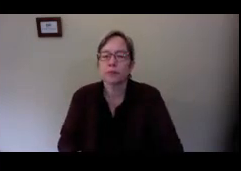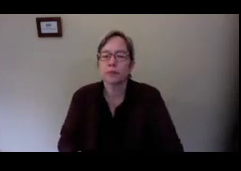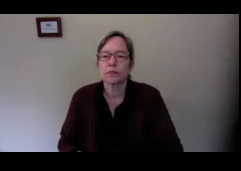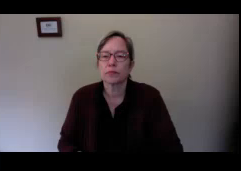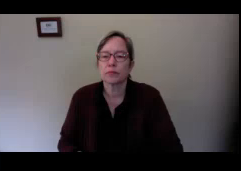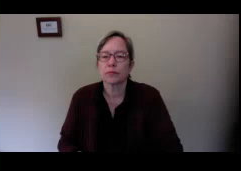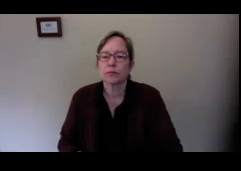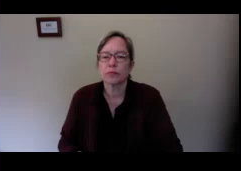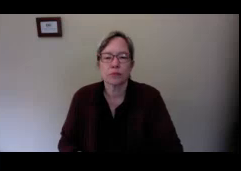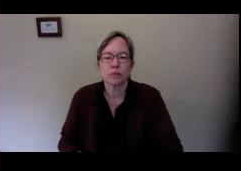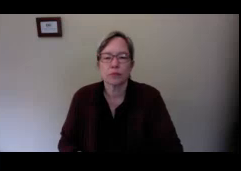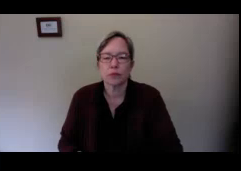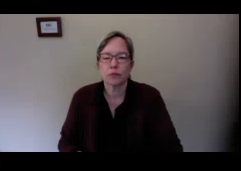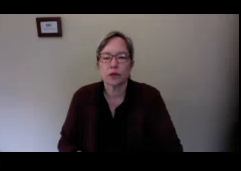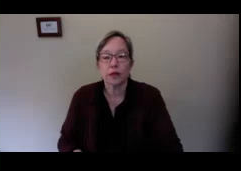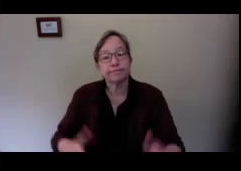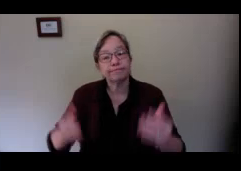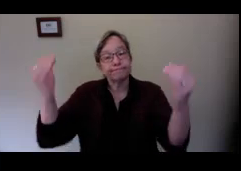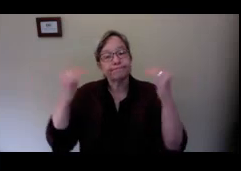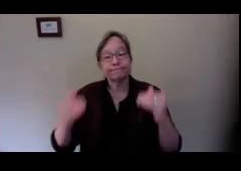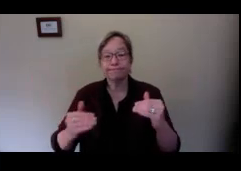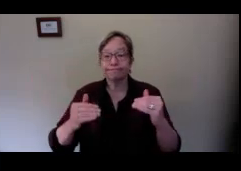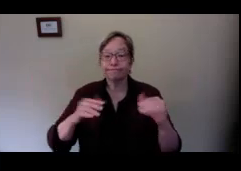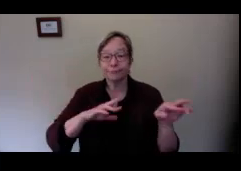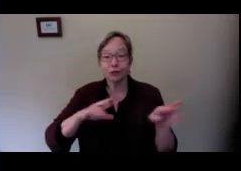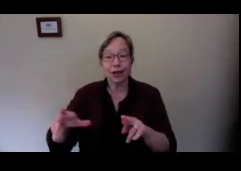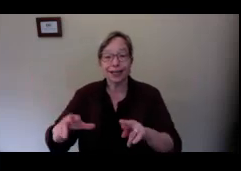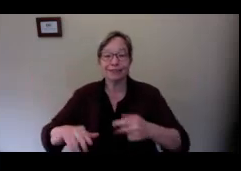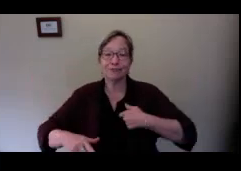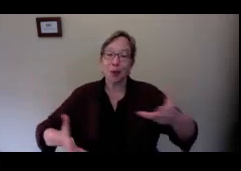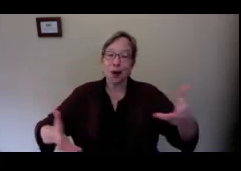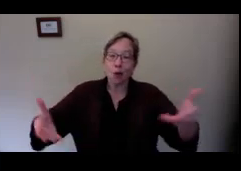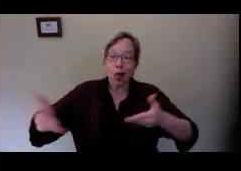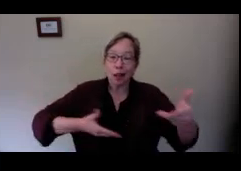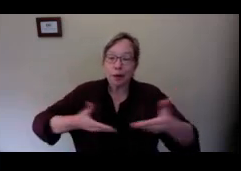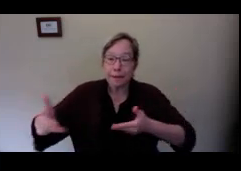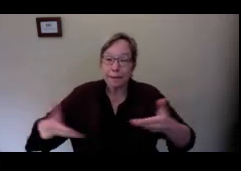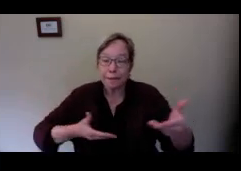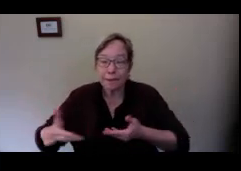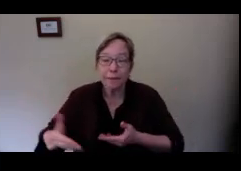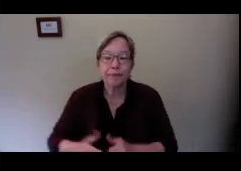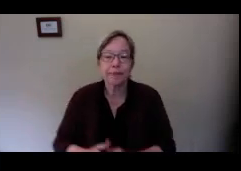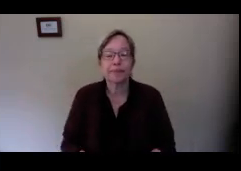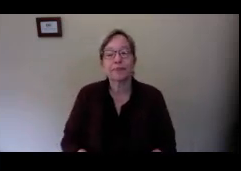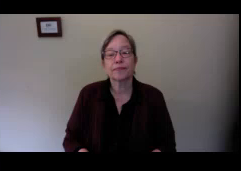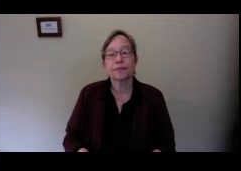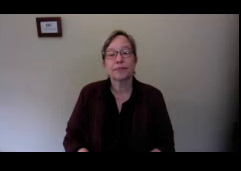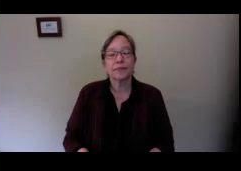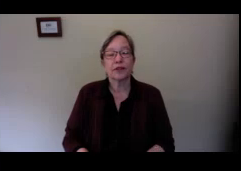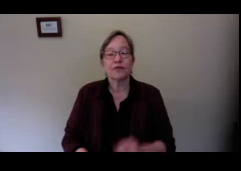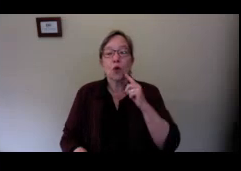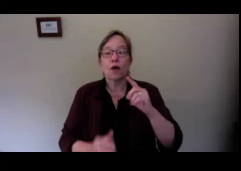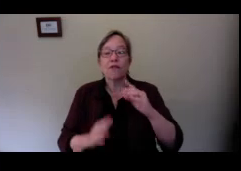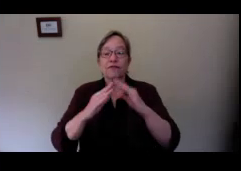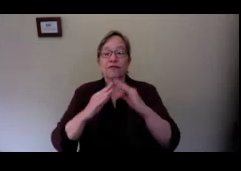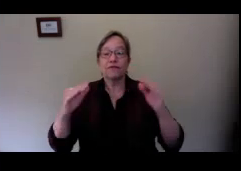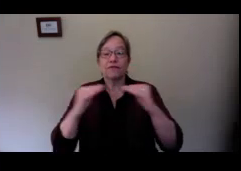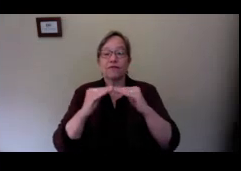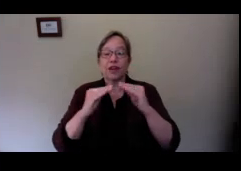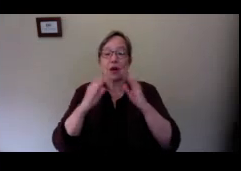So without any further ado, I'd like to welcome everyone to our presentation, Fair Housing and